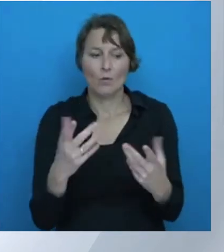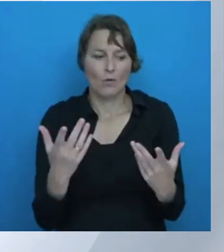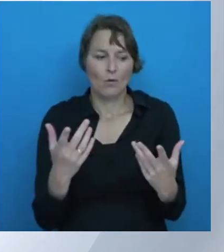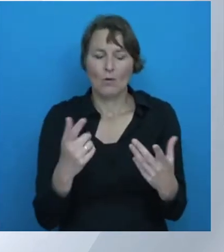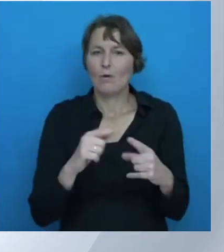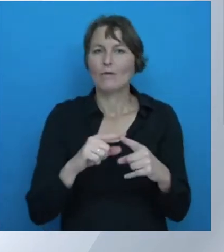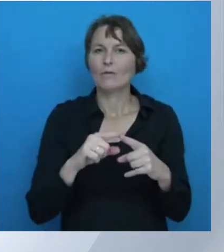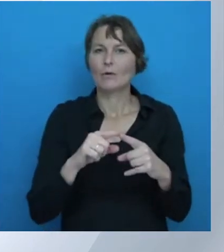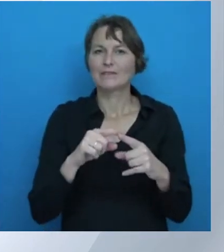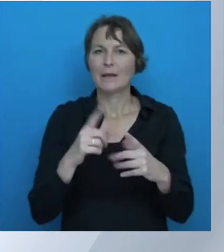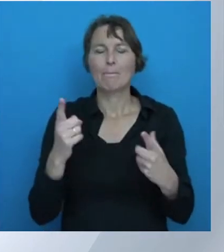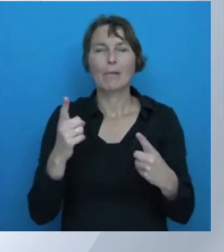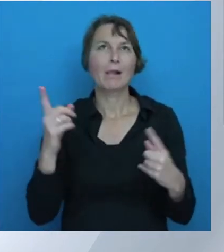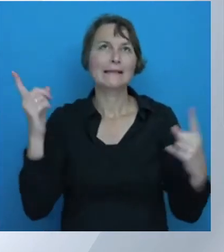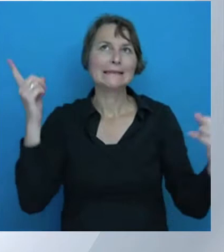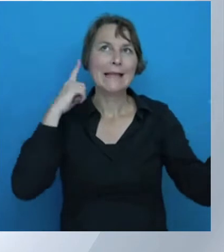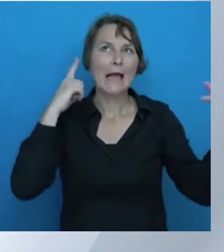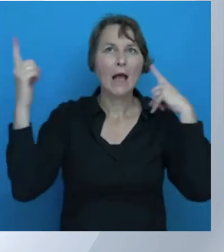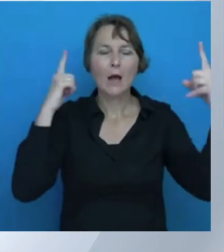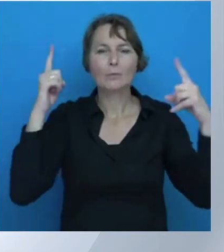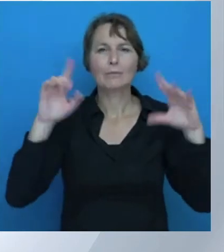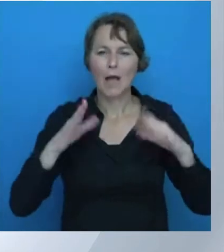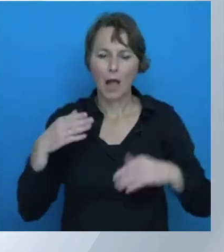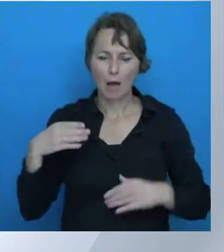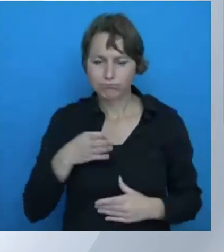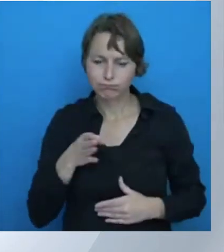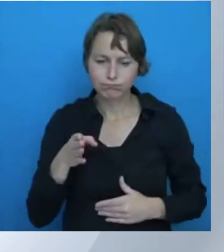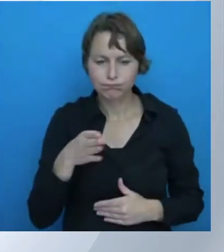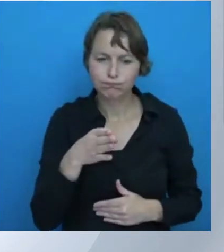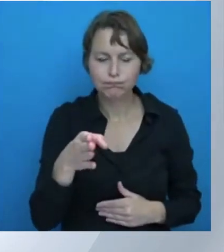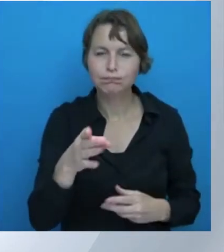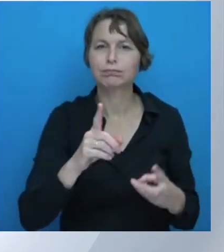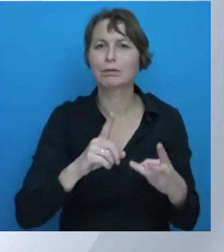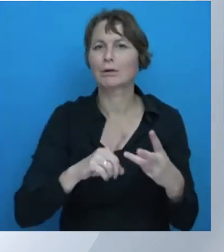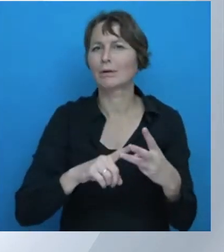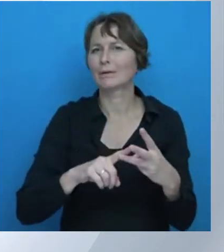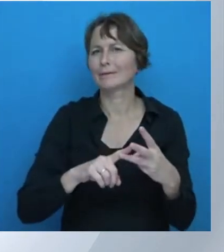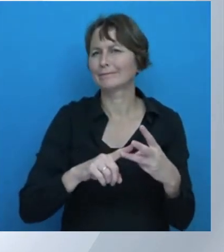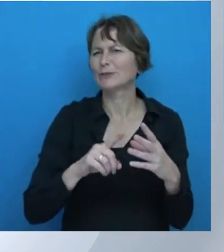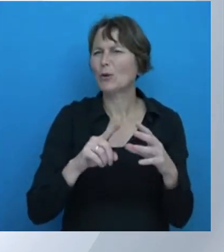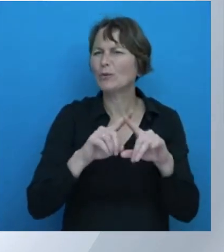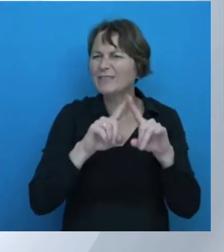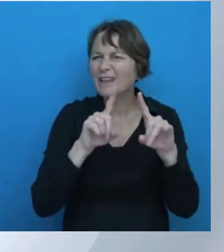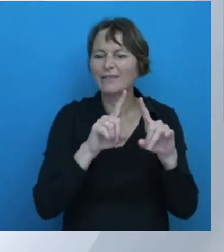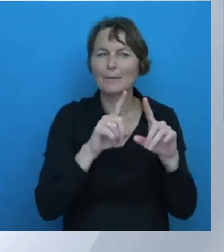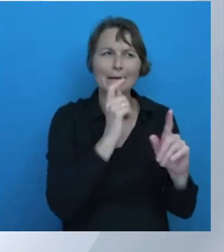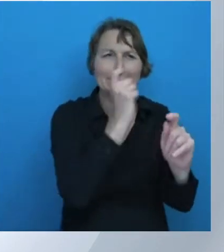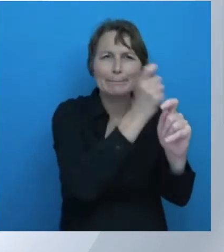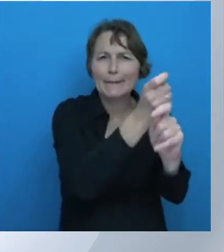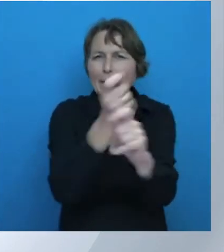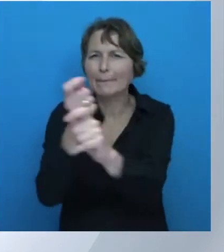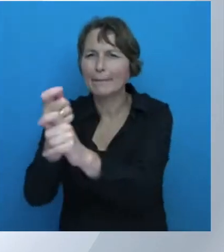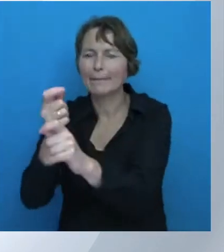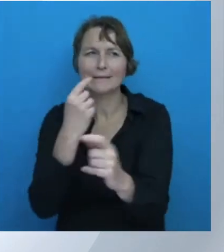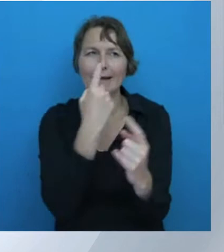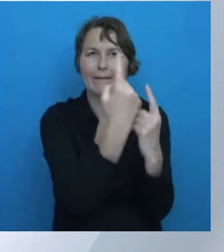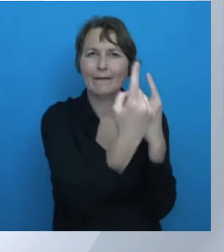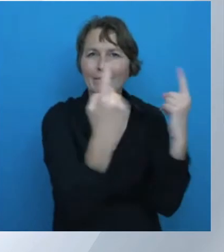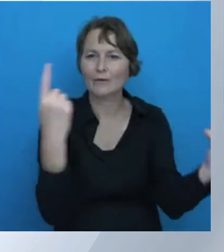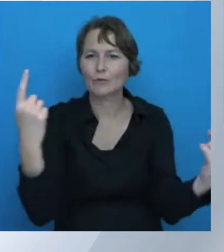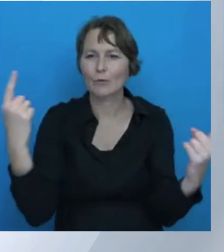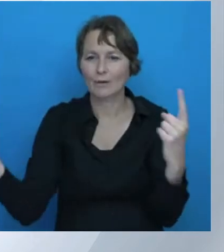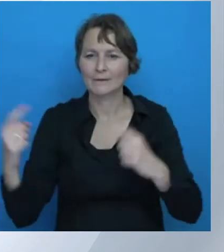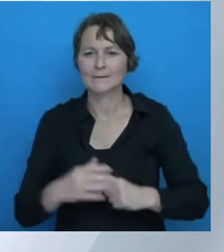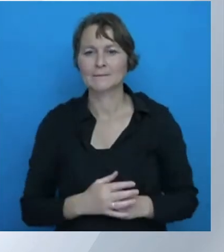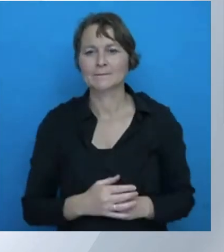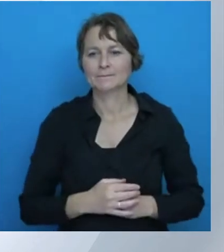flights, voice search. One button access for add to cart, callback help for navigation, then checkout, one button access, SMS